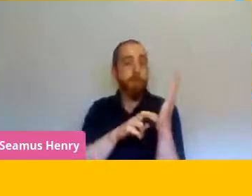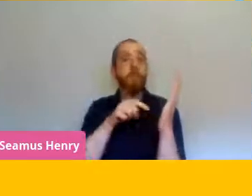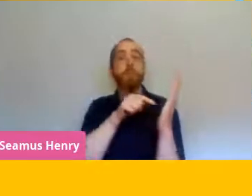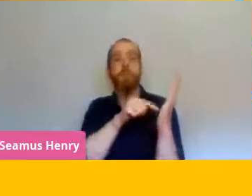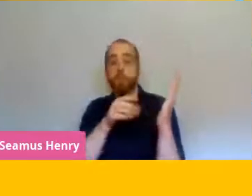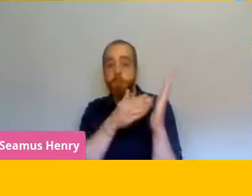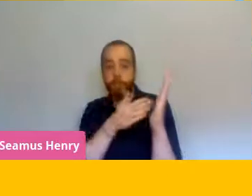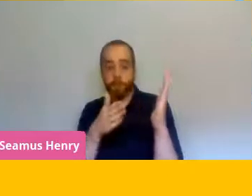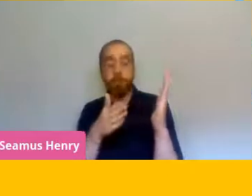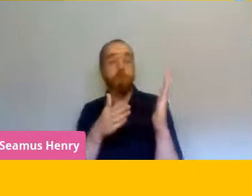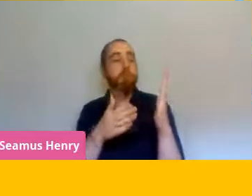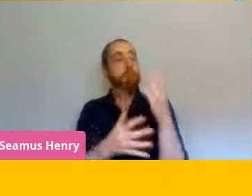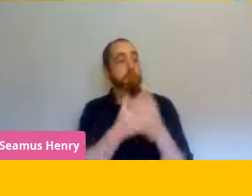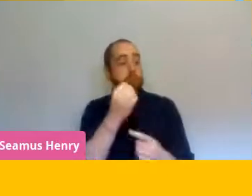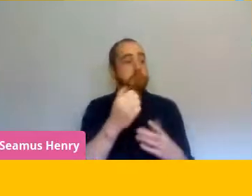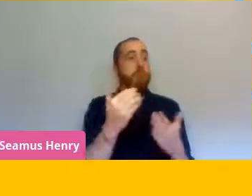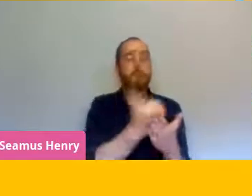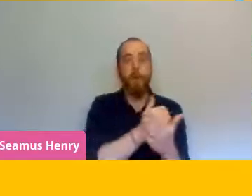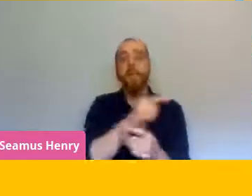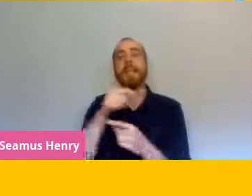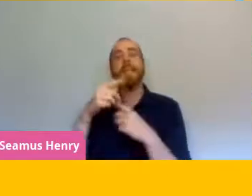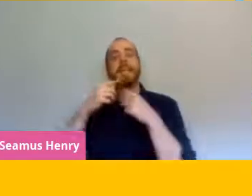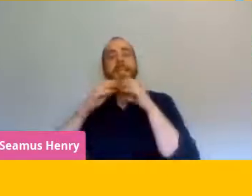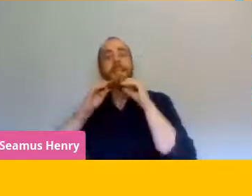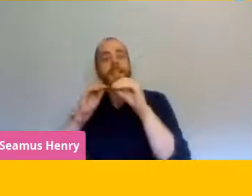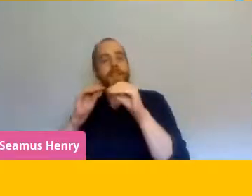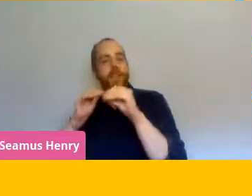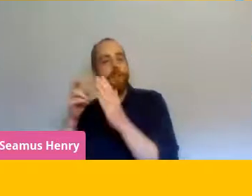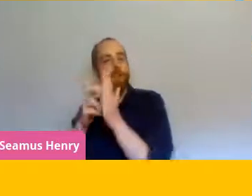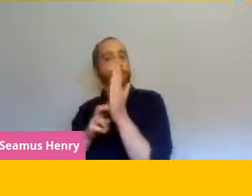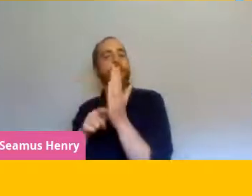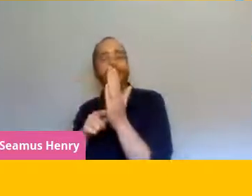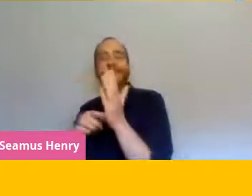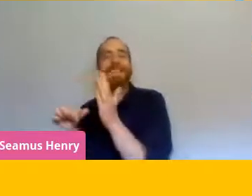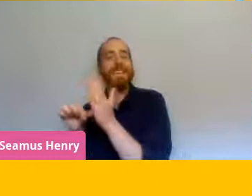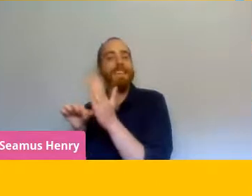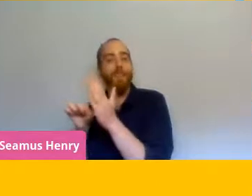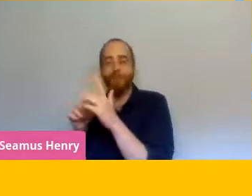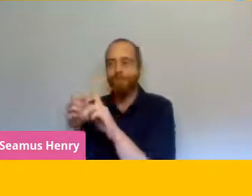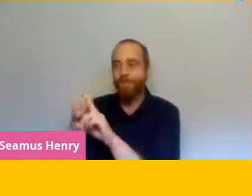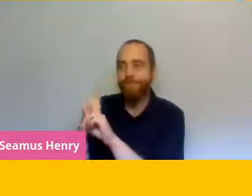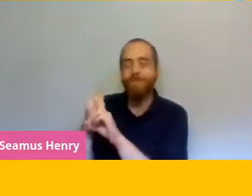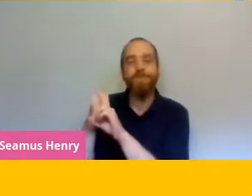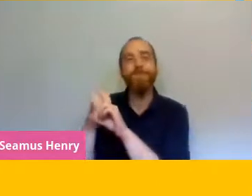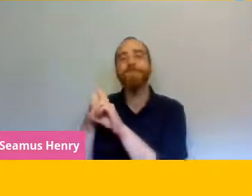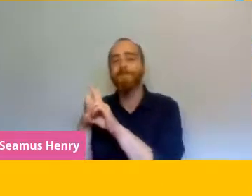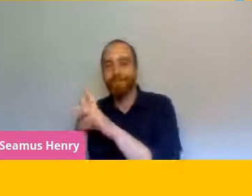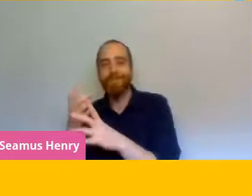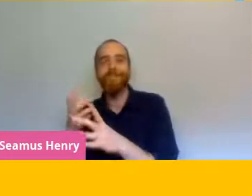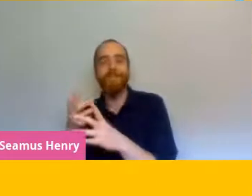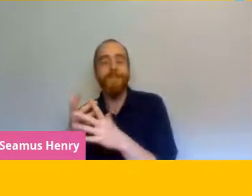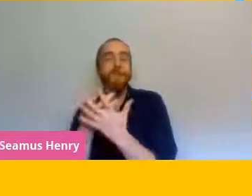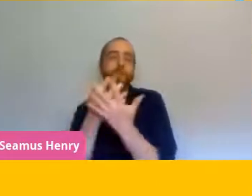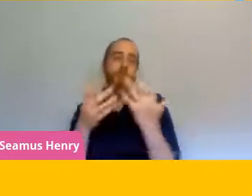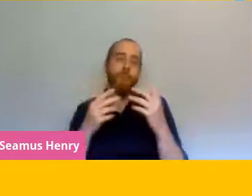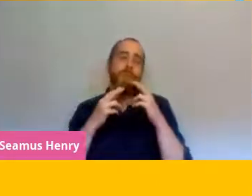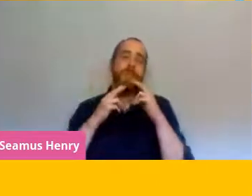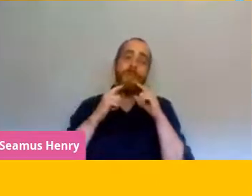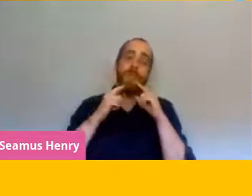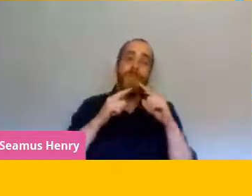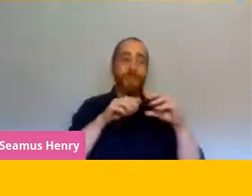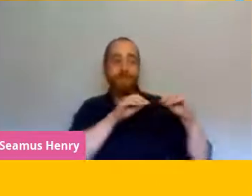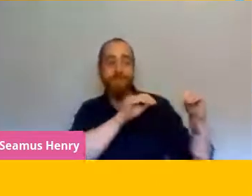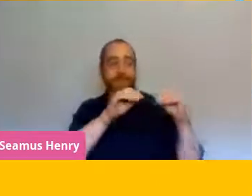harder fight to get a good deal for these members. Yeah, so a lot of teaching staff aren't going to be rehired, aren't going to be re-engaged,